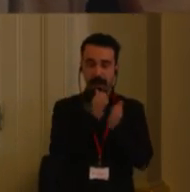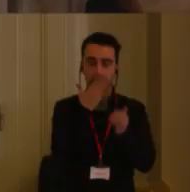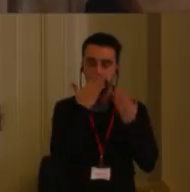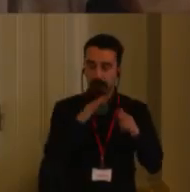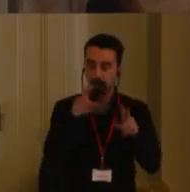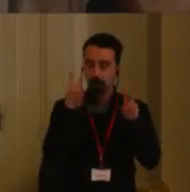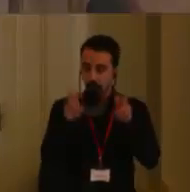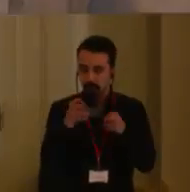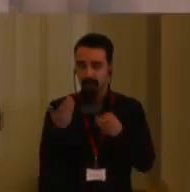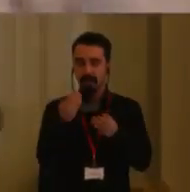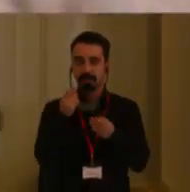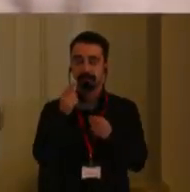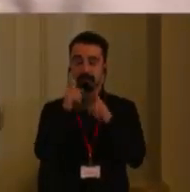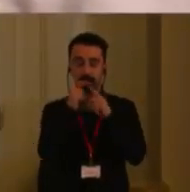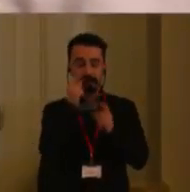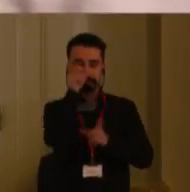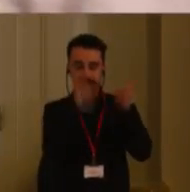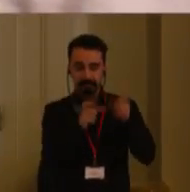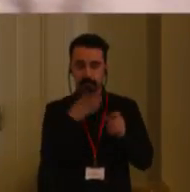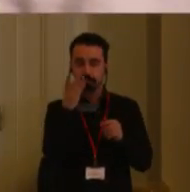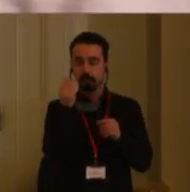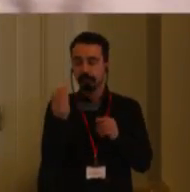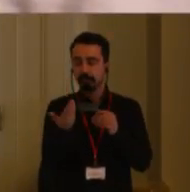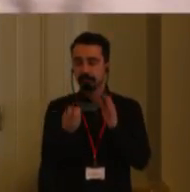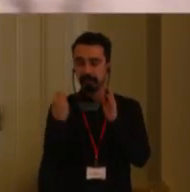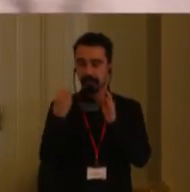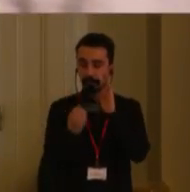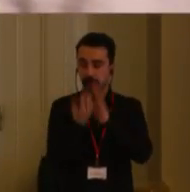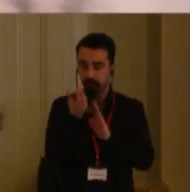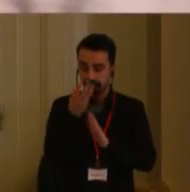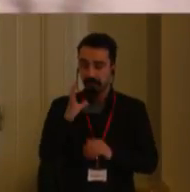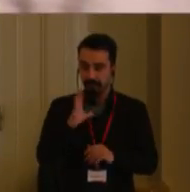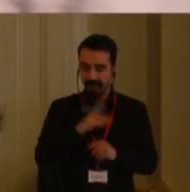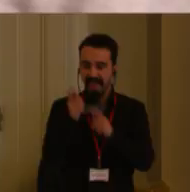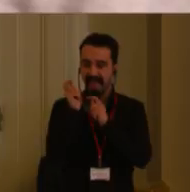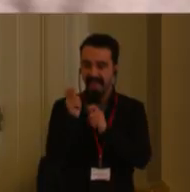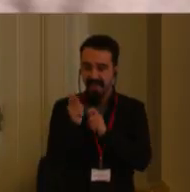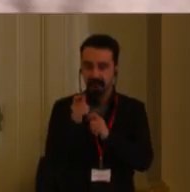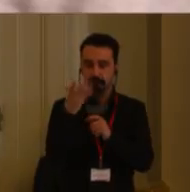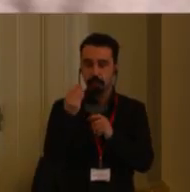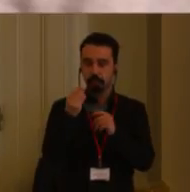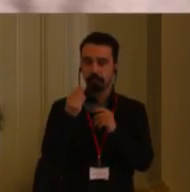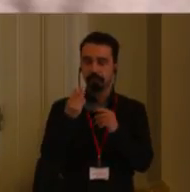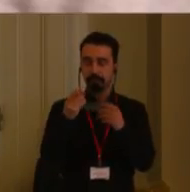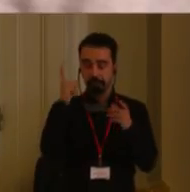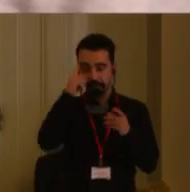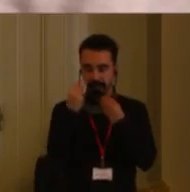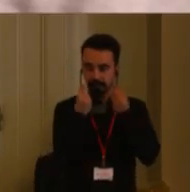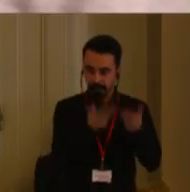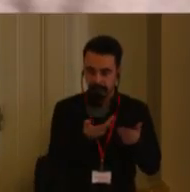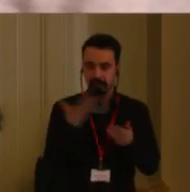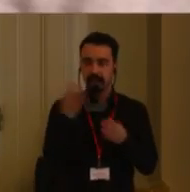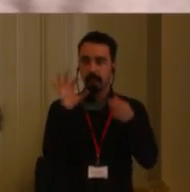They want inclusive access to education in all forms. They want to be empowered to be independent and active participants